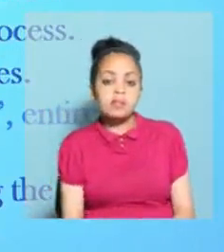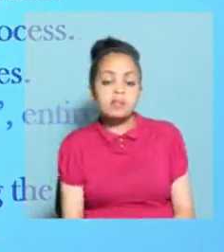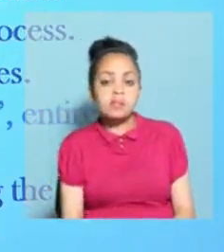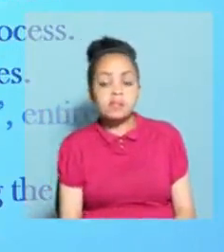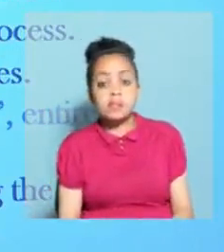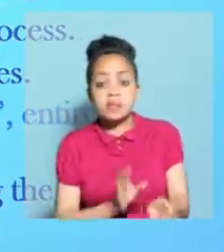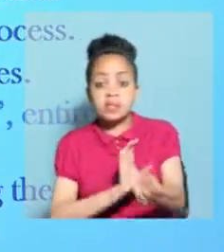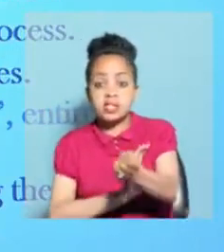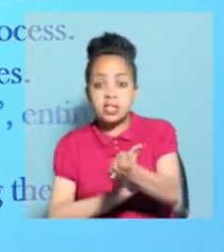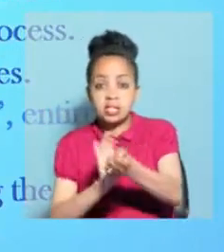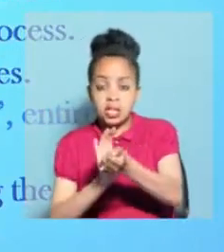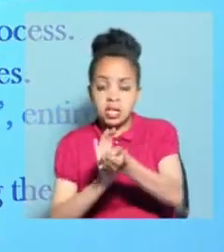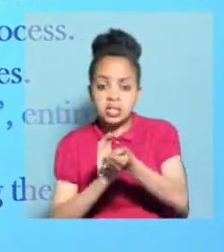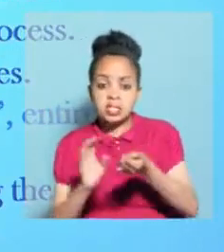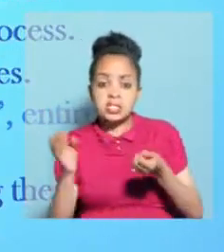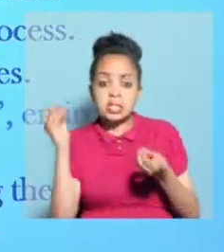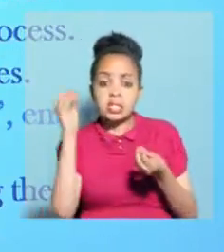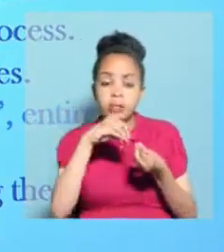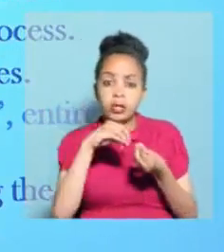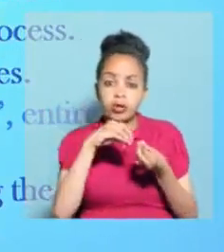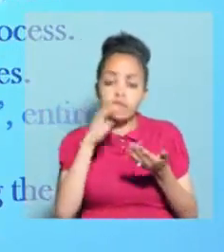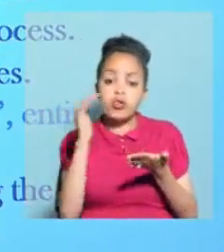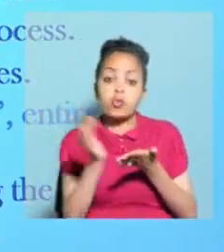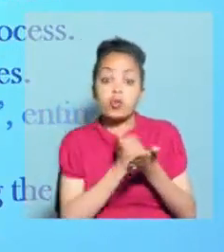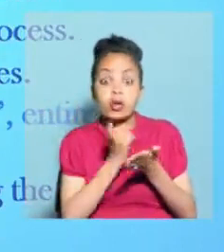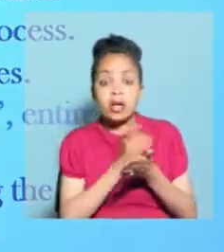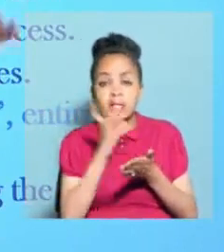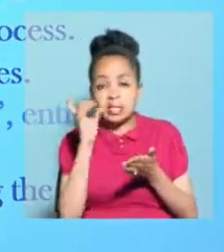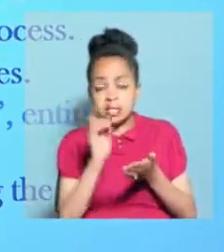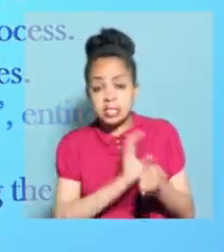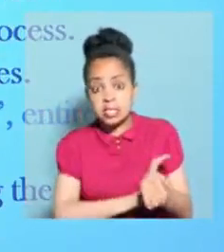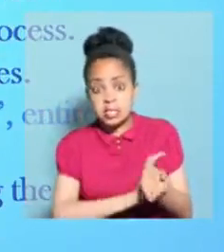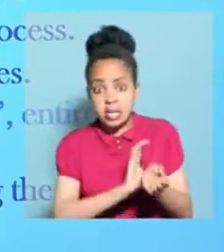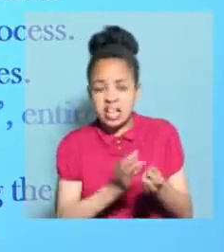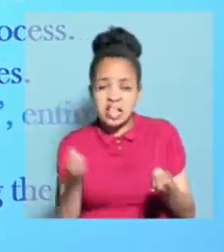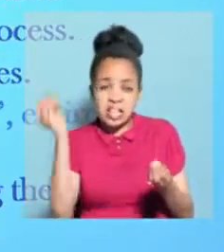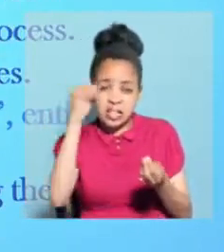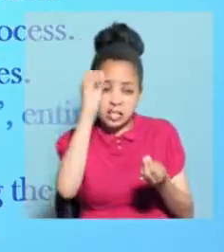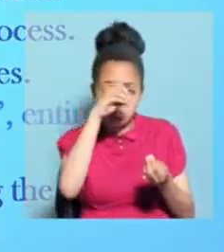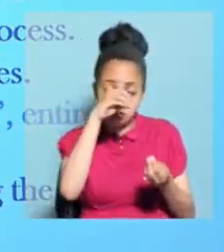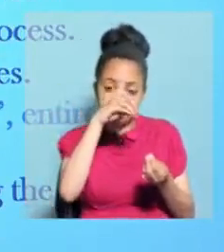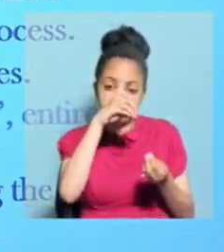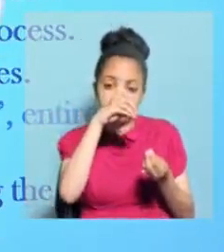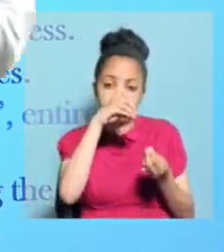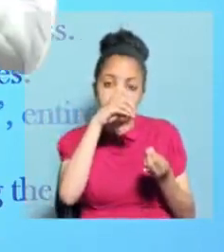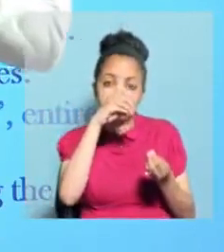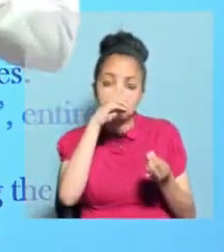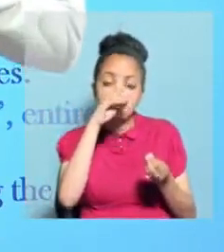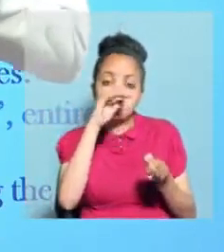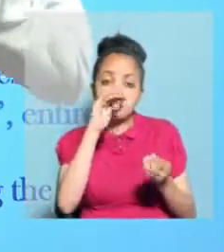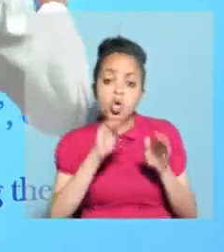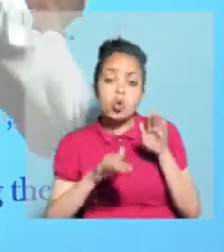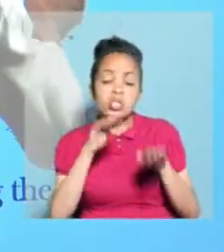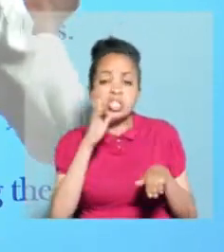if the cell, the demand of product D by the cell highly increase, the concentration